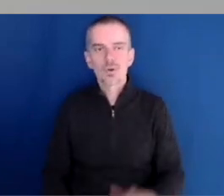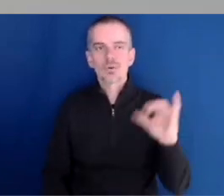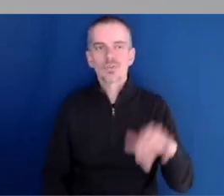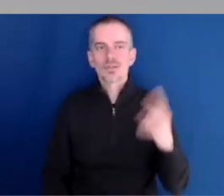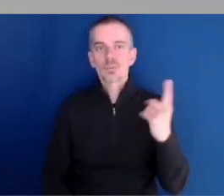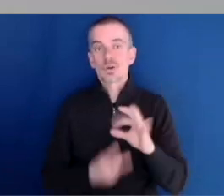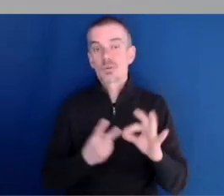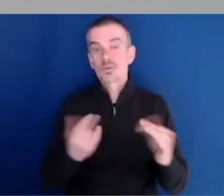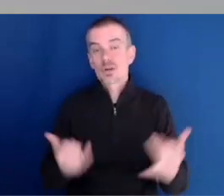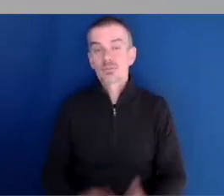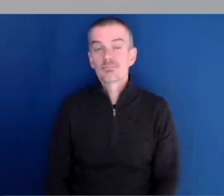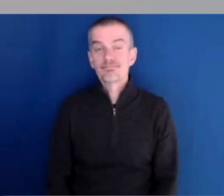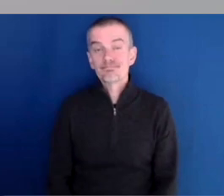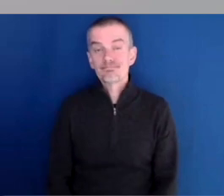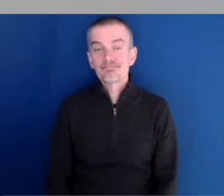I guess, right now.